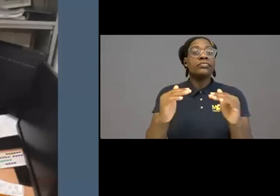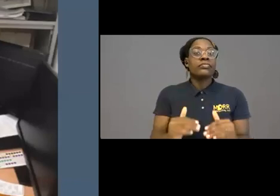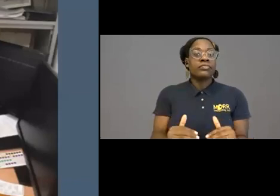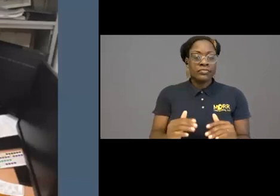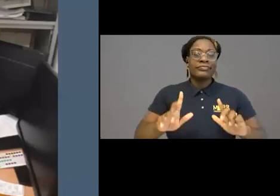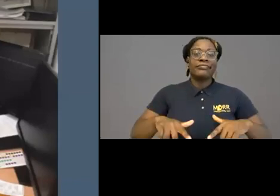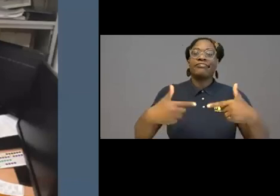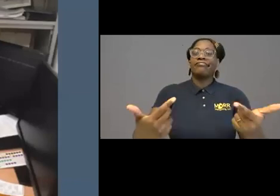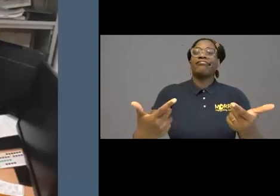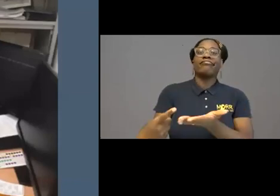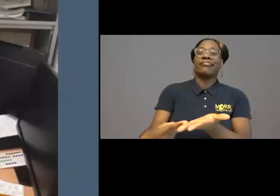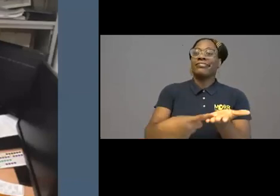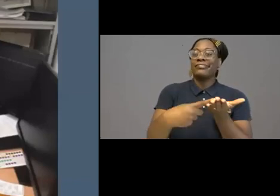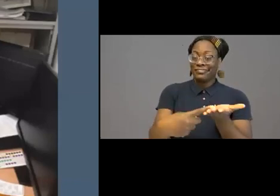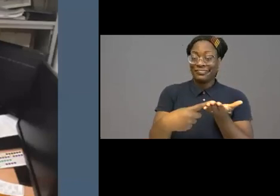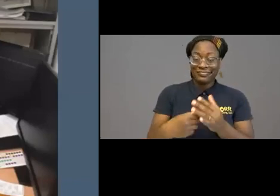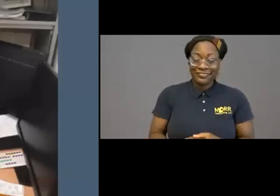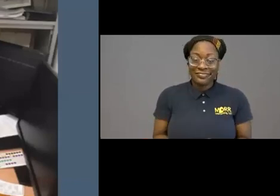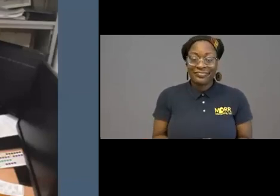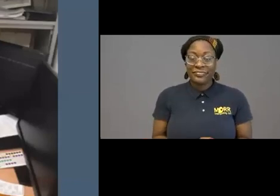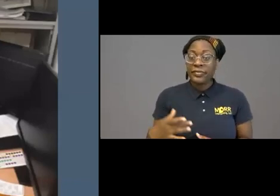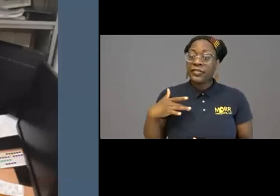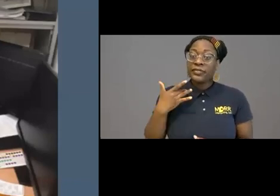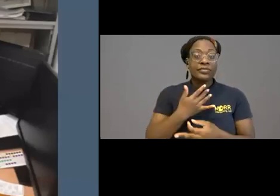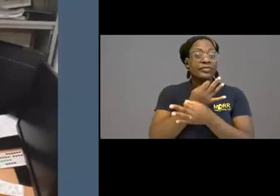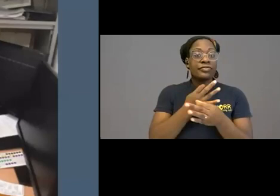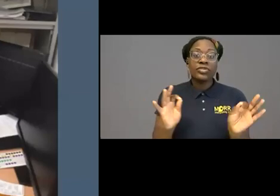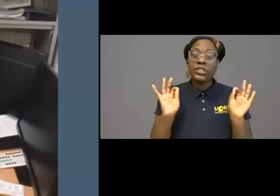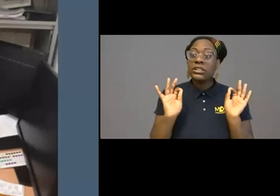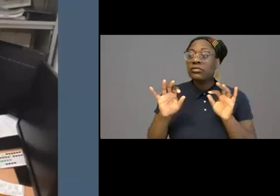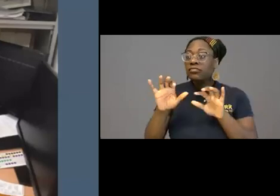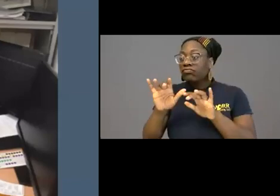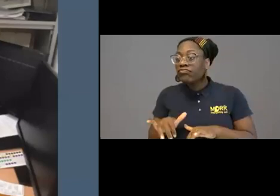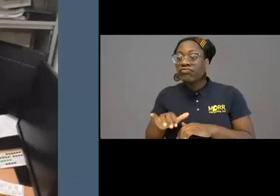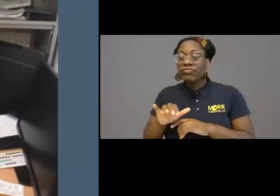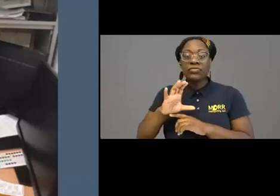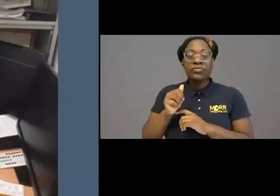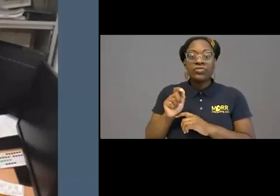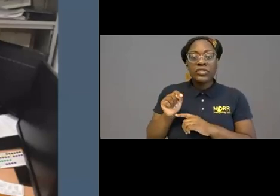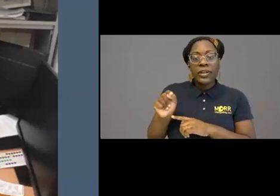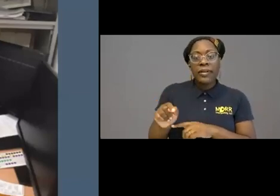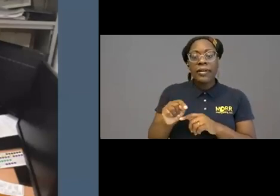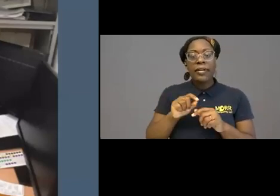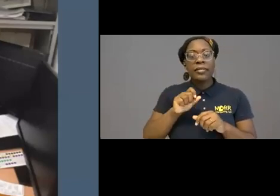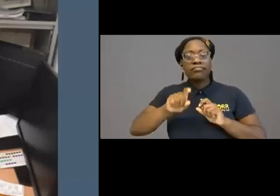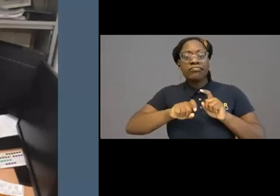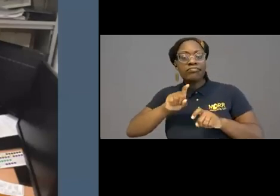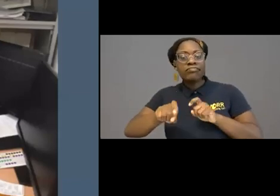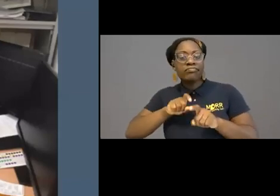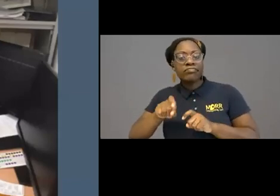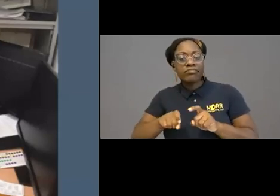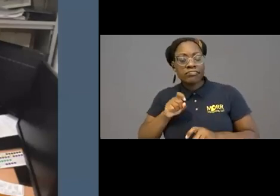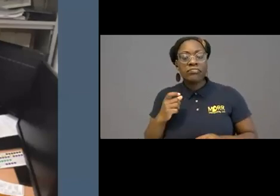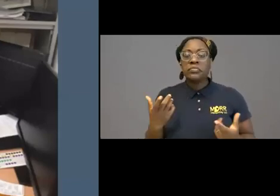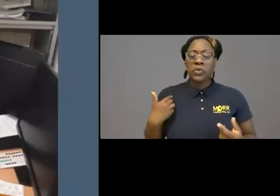ask questions at any time in the chat, even while we are presenting. We are happy to answer your questions. And please also enjoy this picture